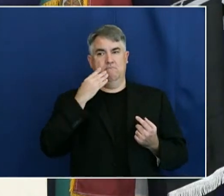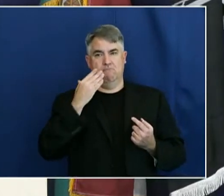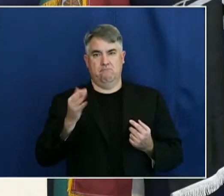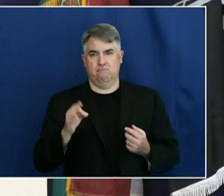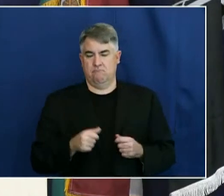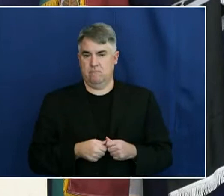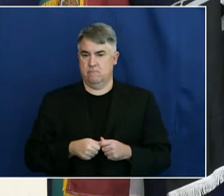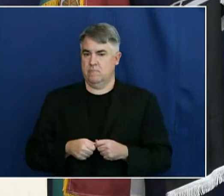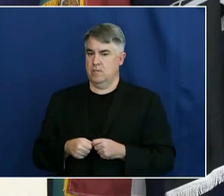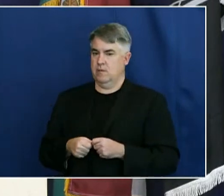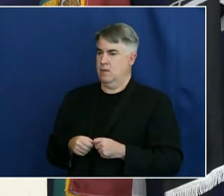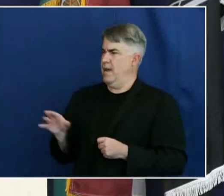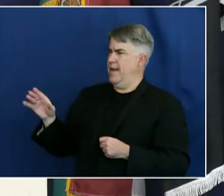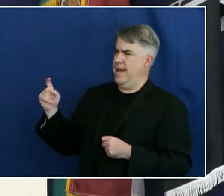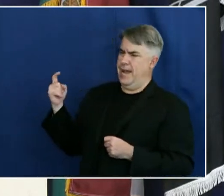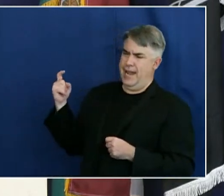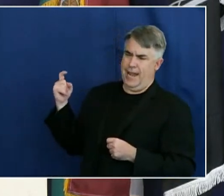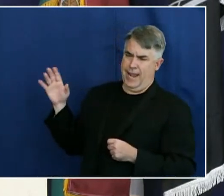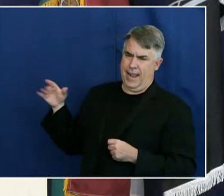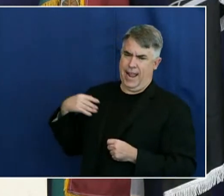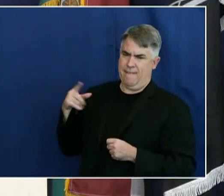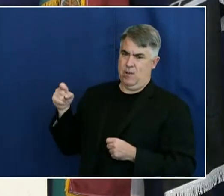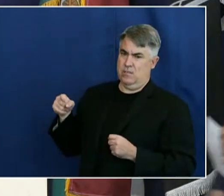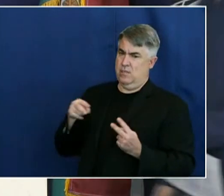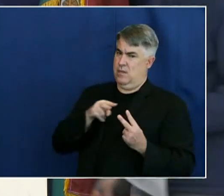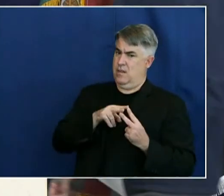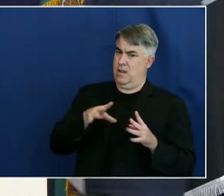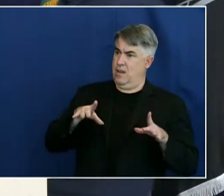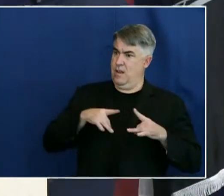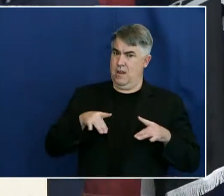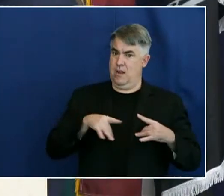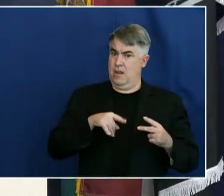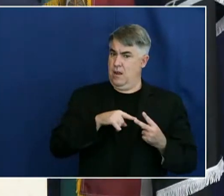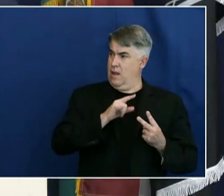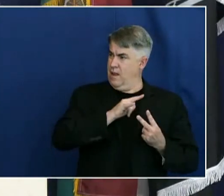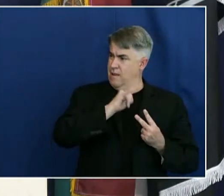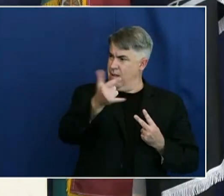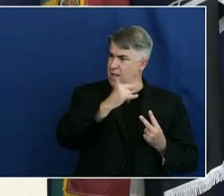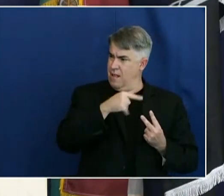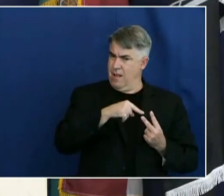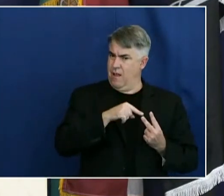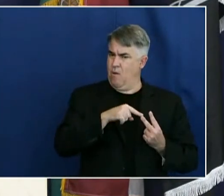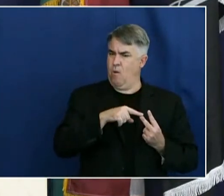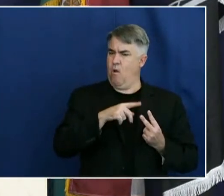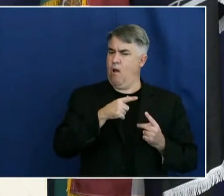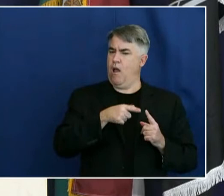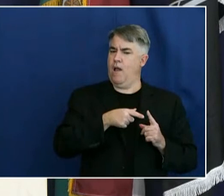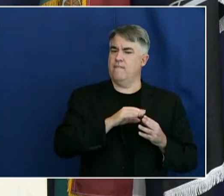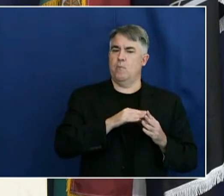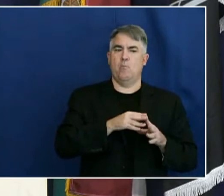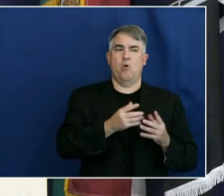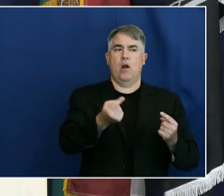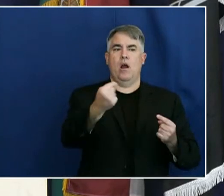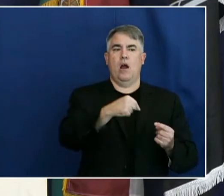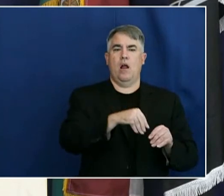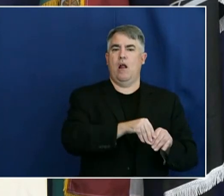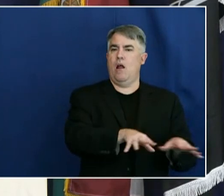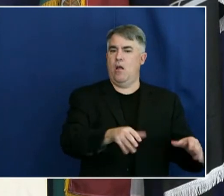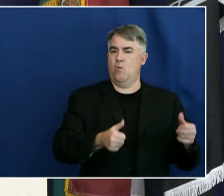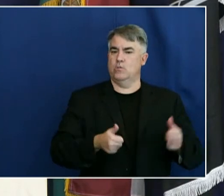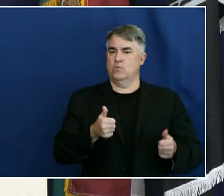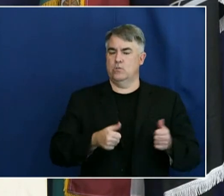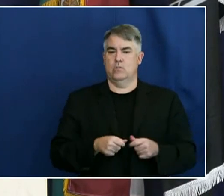And do you suspect those cases were travel related or related to community spread?